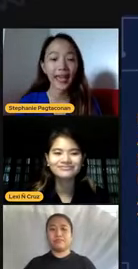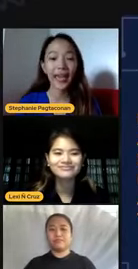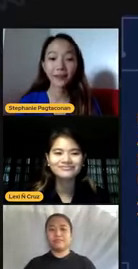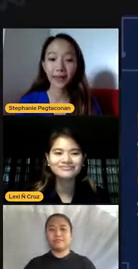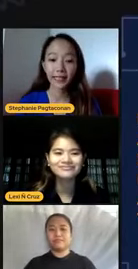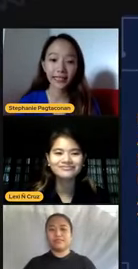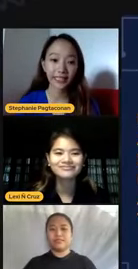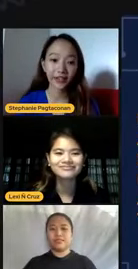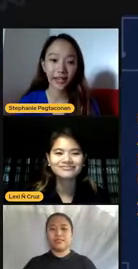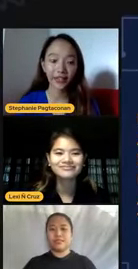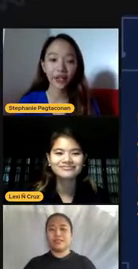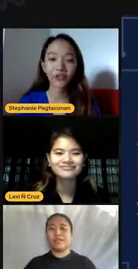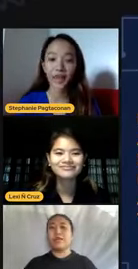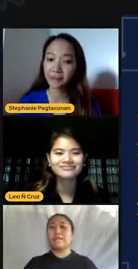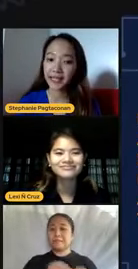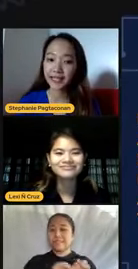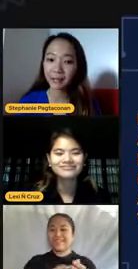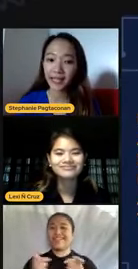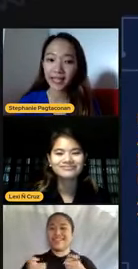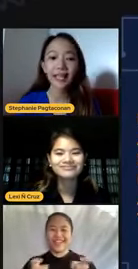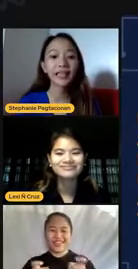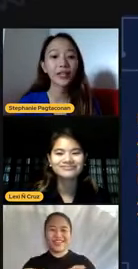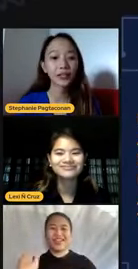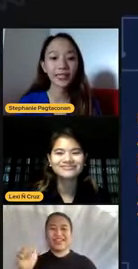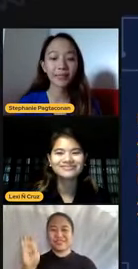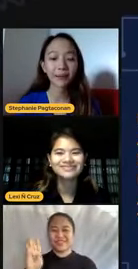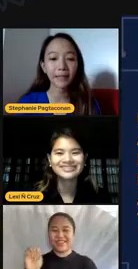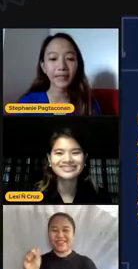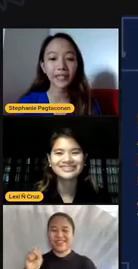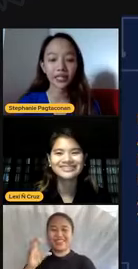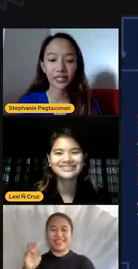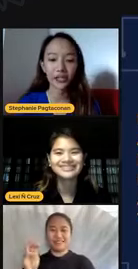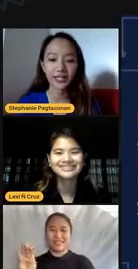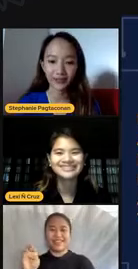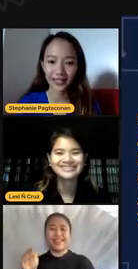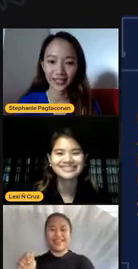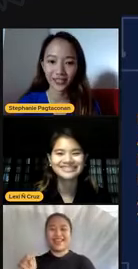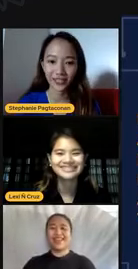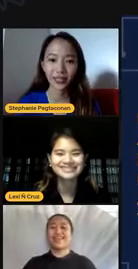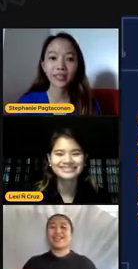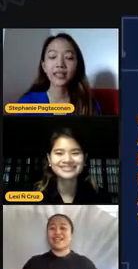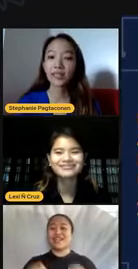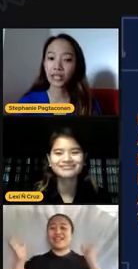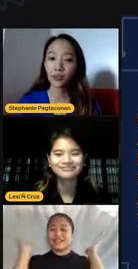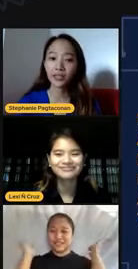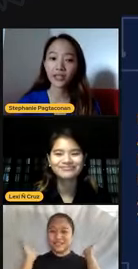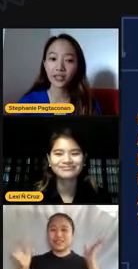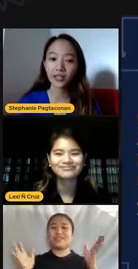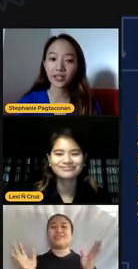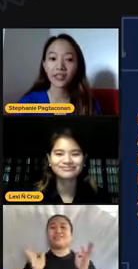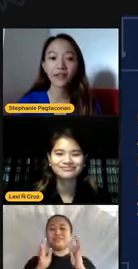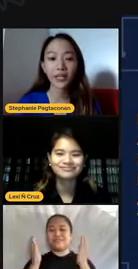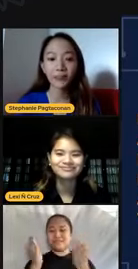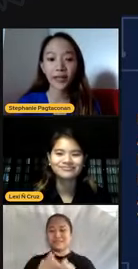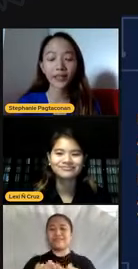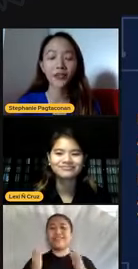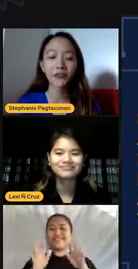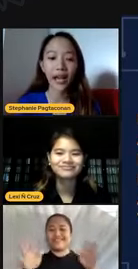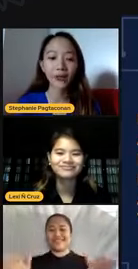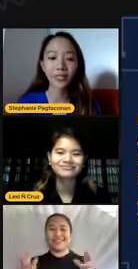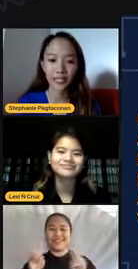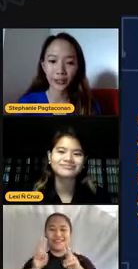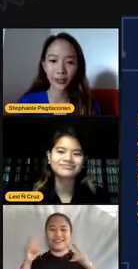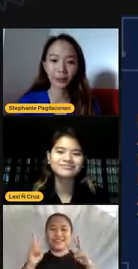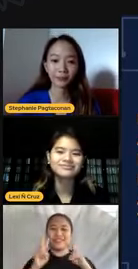Inc., and medical director of ABS-CBN Lingkod Kapamilya Children's Village. He will discuss the development